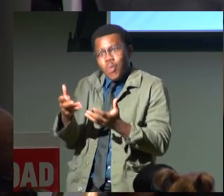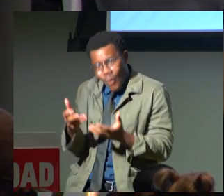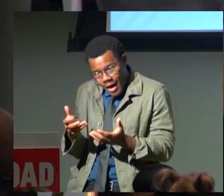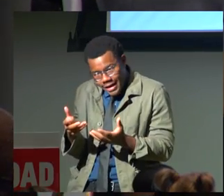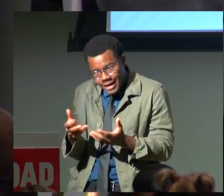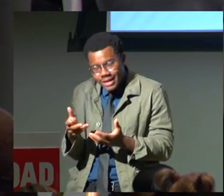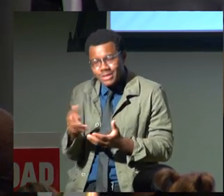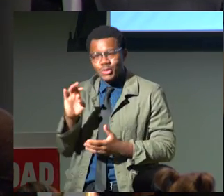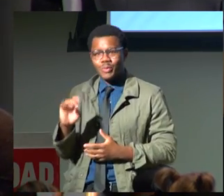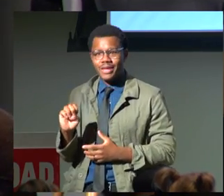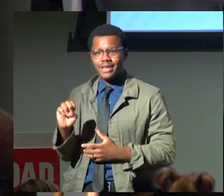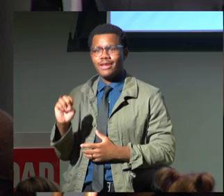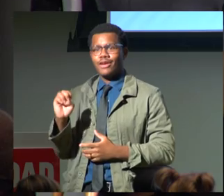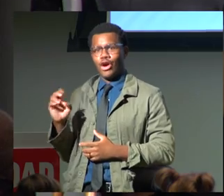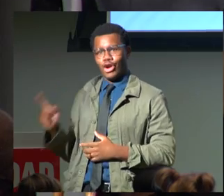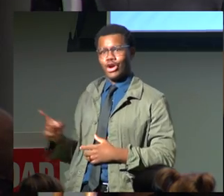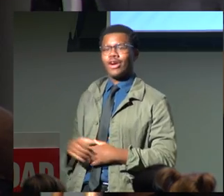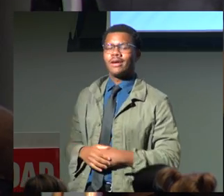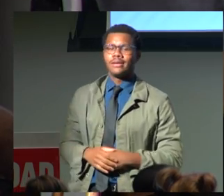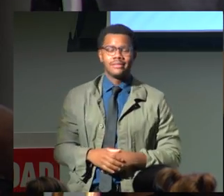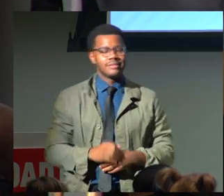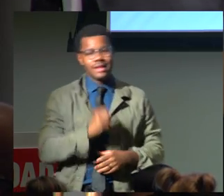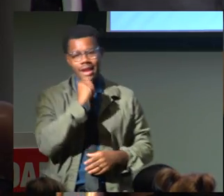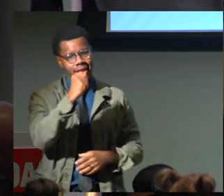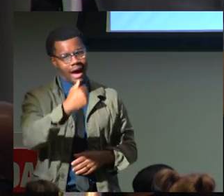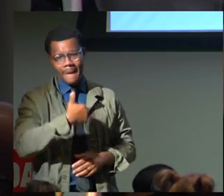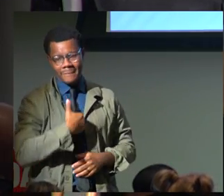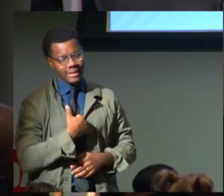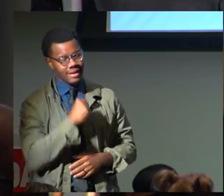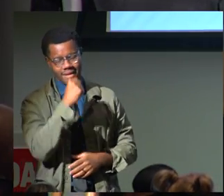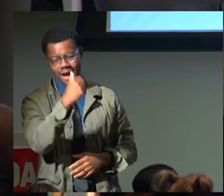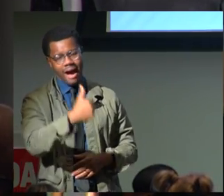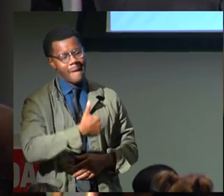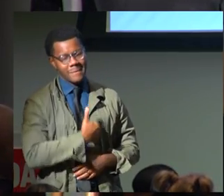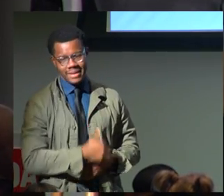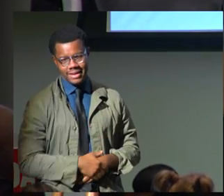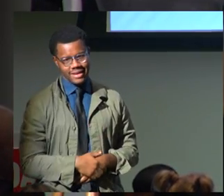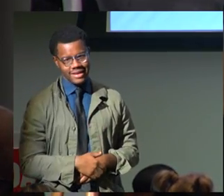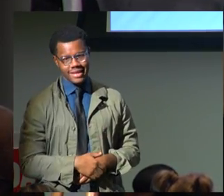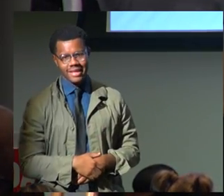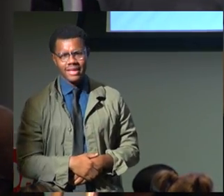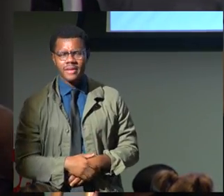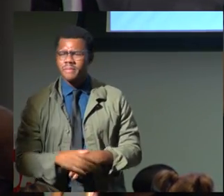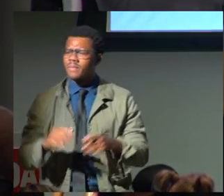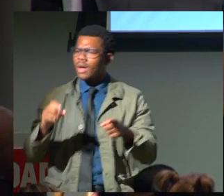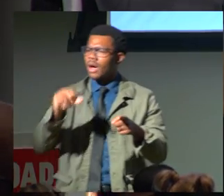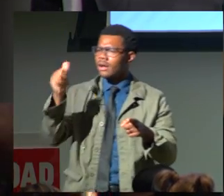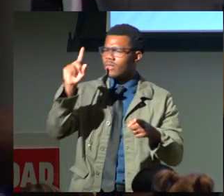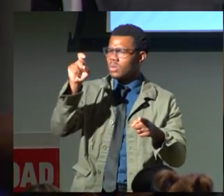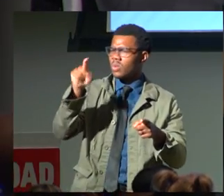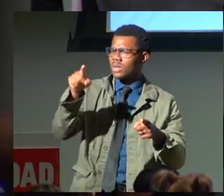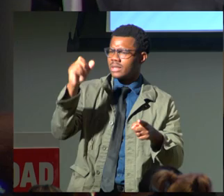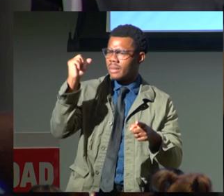you, babe. It was me. It's not you. Now, that was another question in the back, too, I saw, yeah.